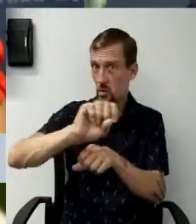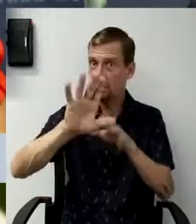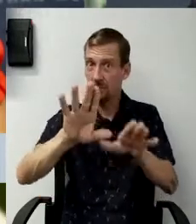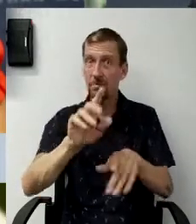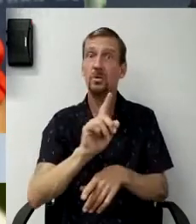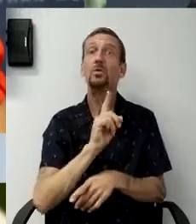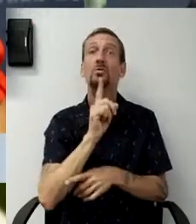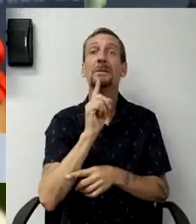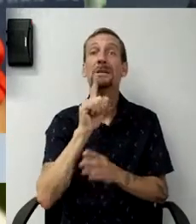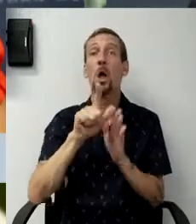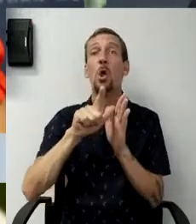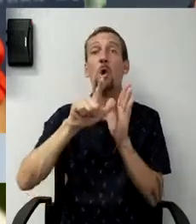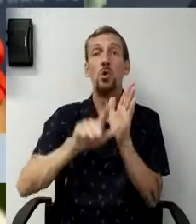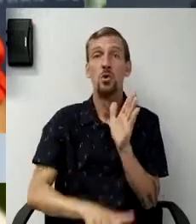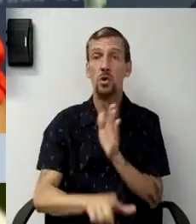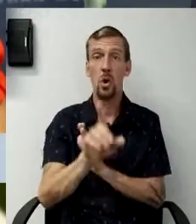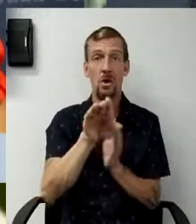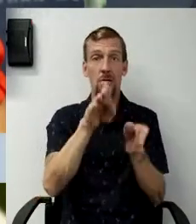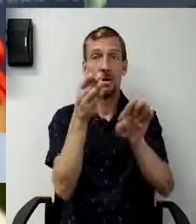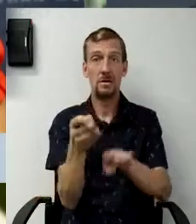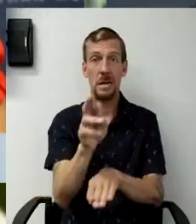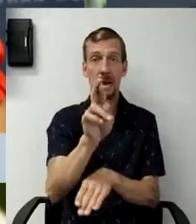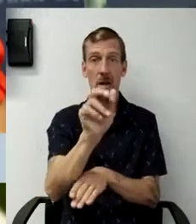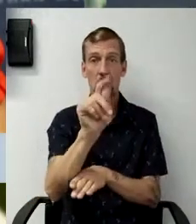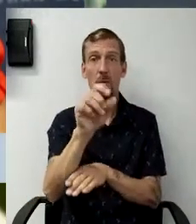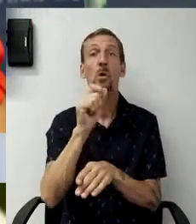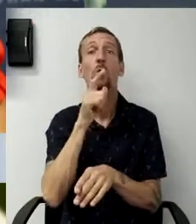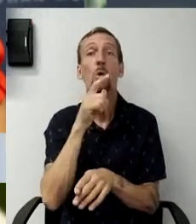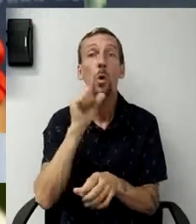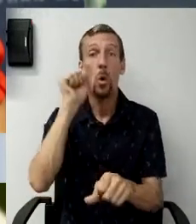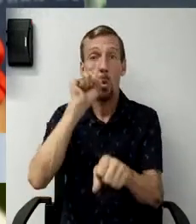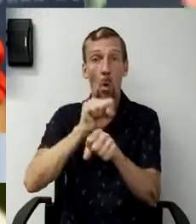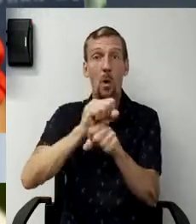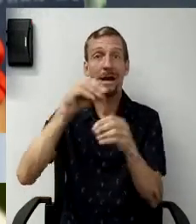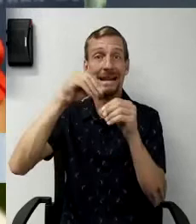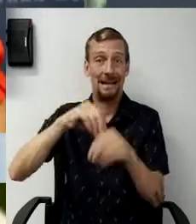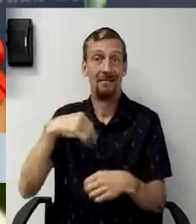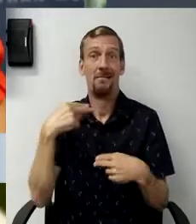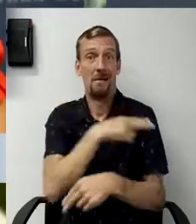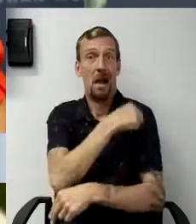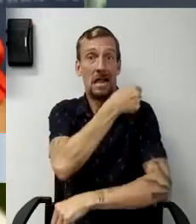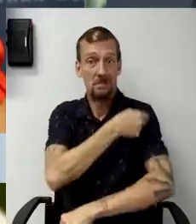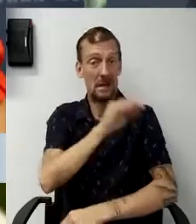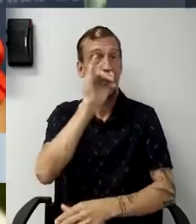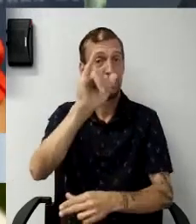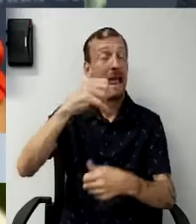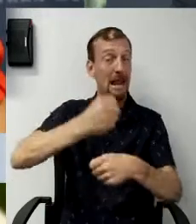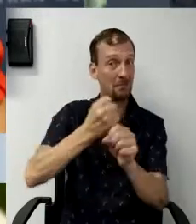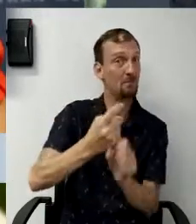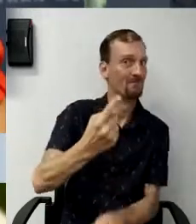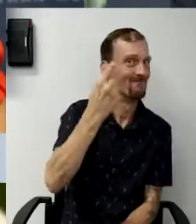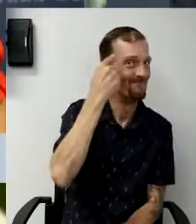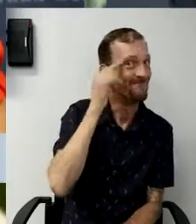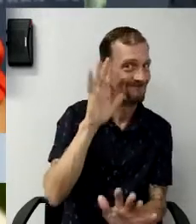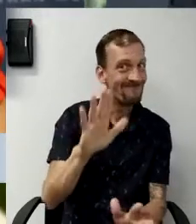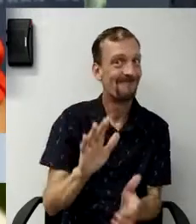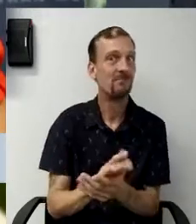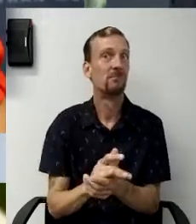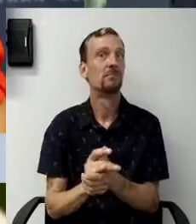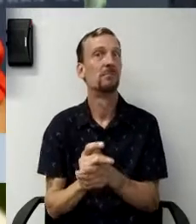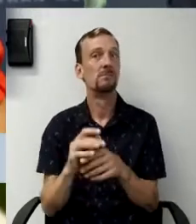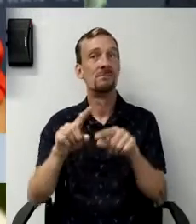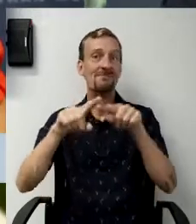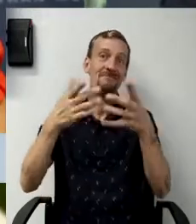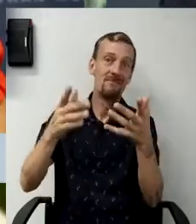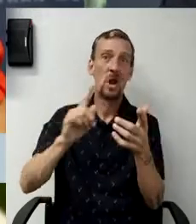to see a lower death rate among employed healthcare workers makes sense relative to the rest